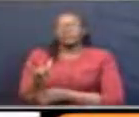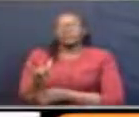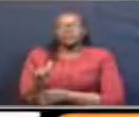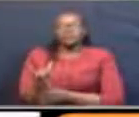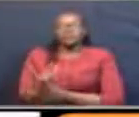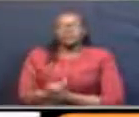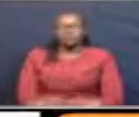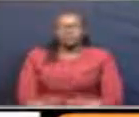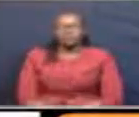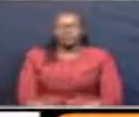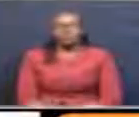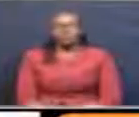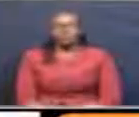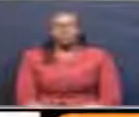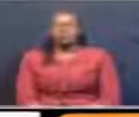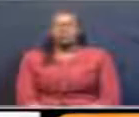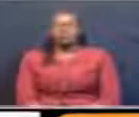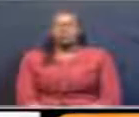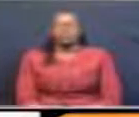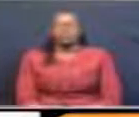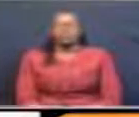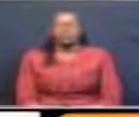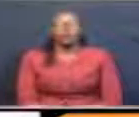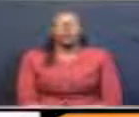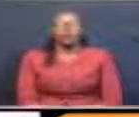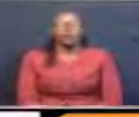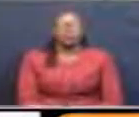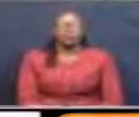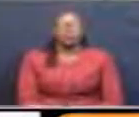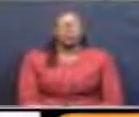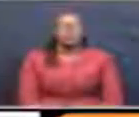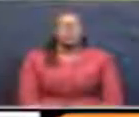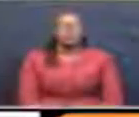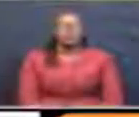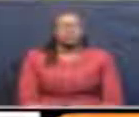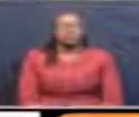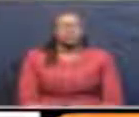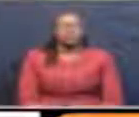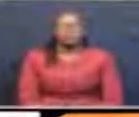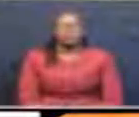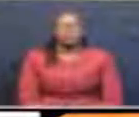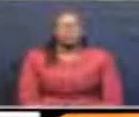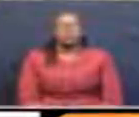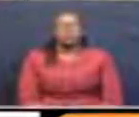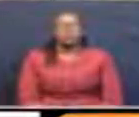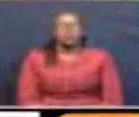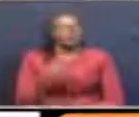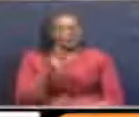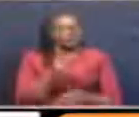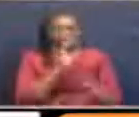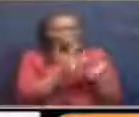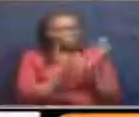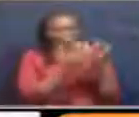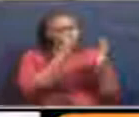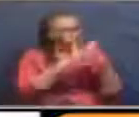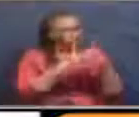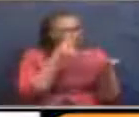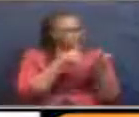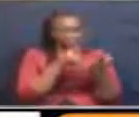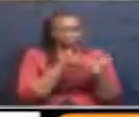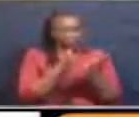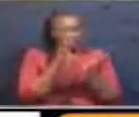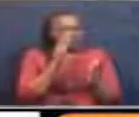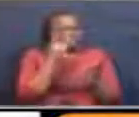to get to that. But let me respond. You can see the screen now. True. Is that part of how they were supposed to be moved out, torching their houses? You